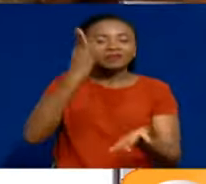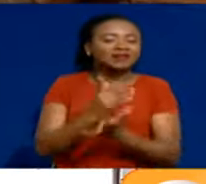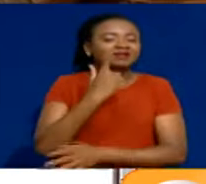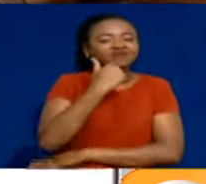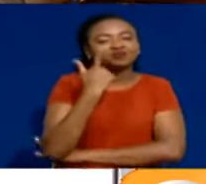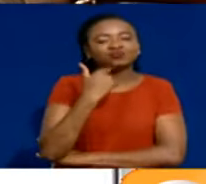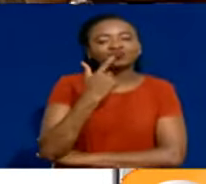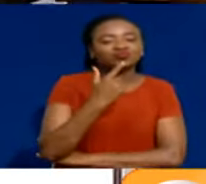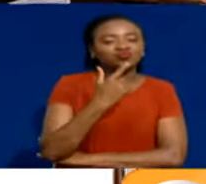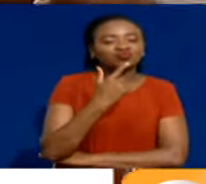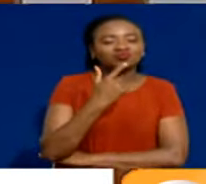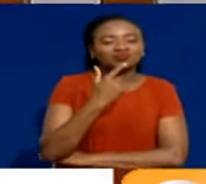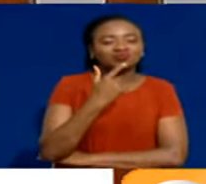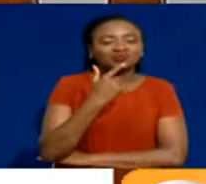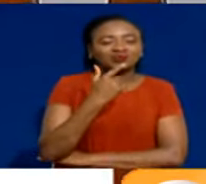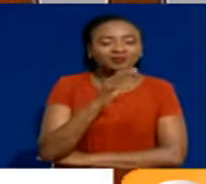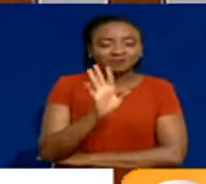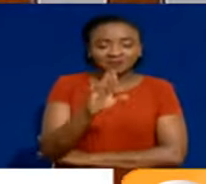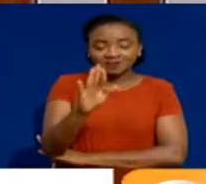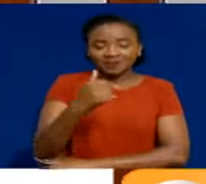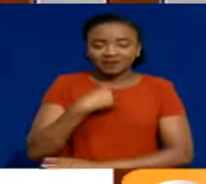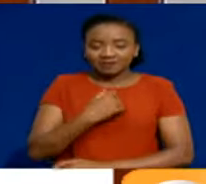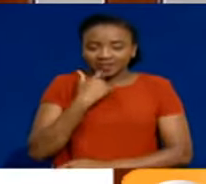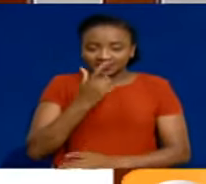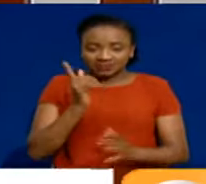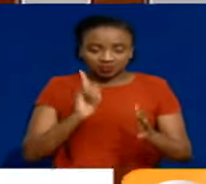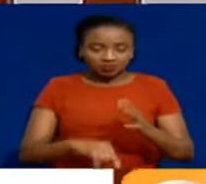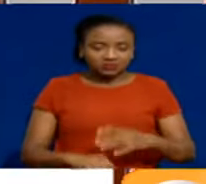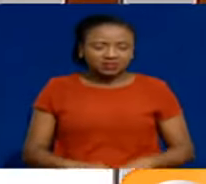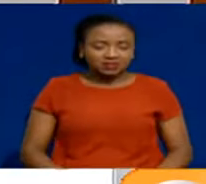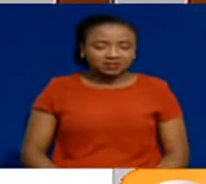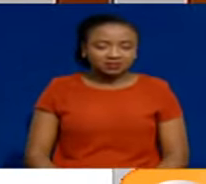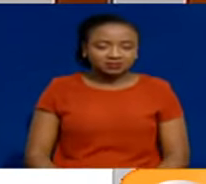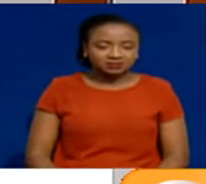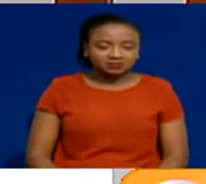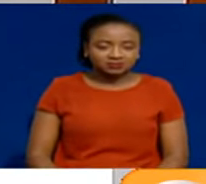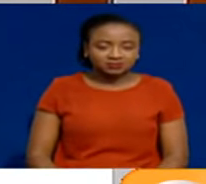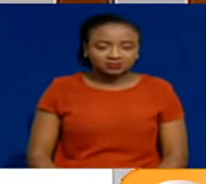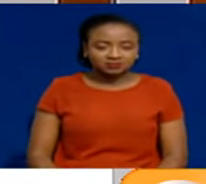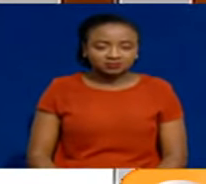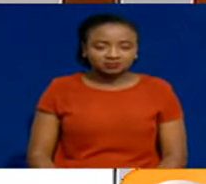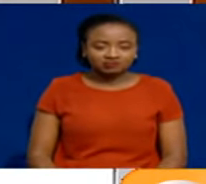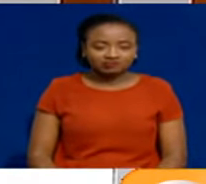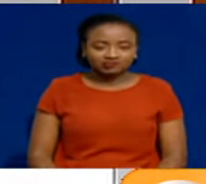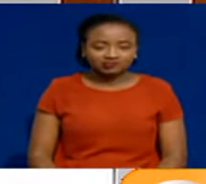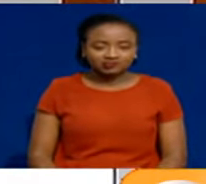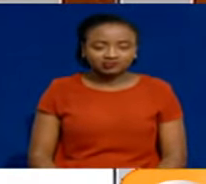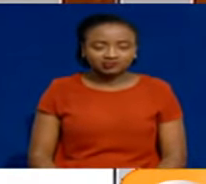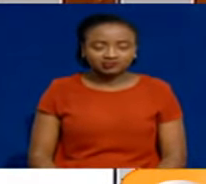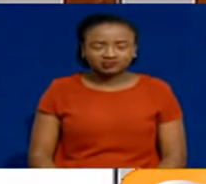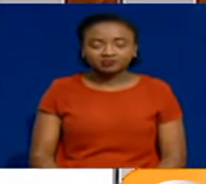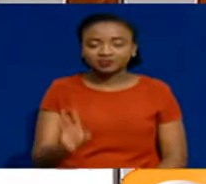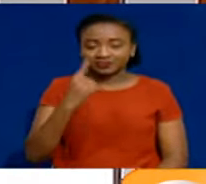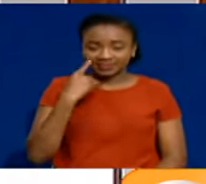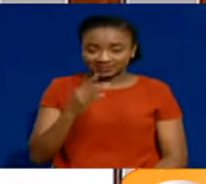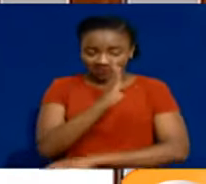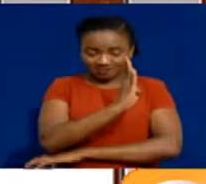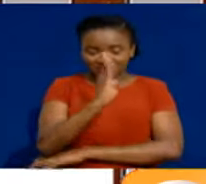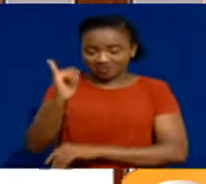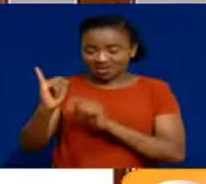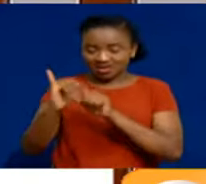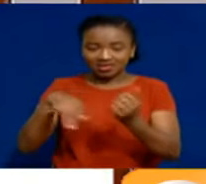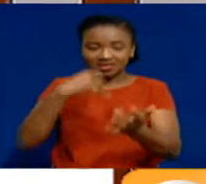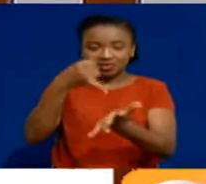do we believe? Let me tell you. Let me tell you, my friend. It's just like what you're asking him on BBI. If BBI was subjected for